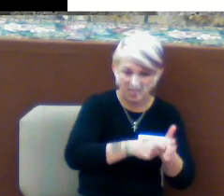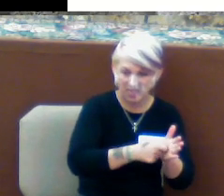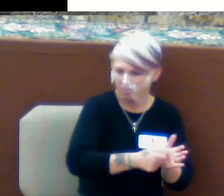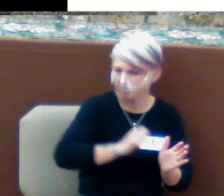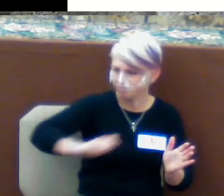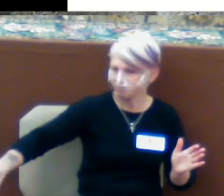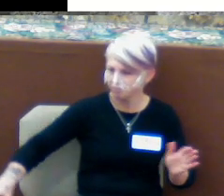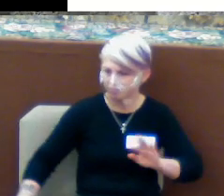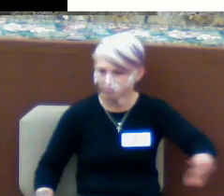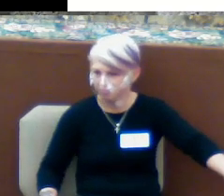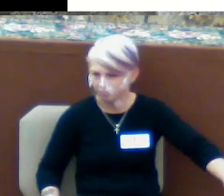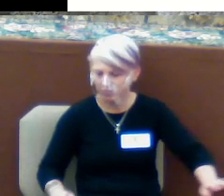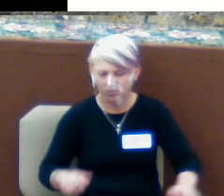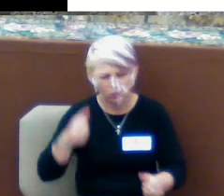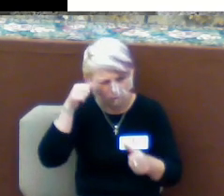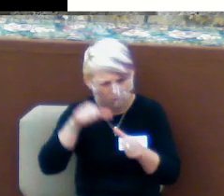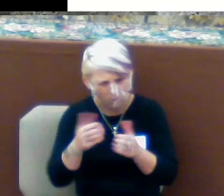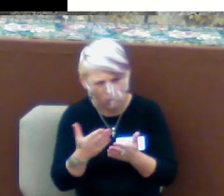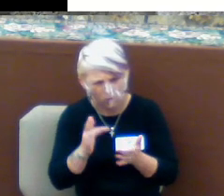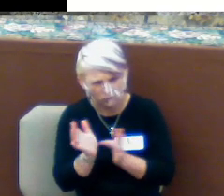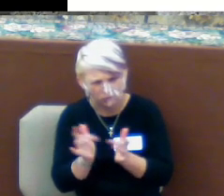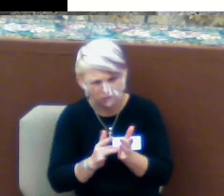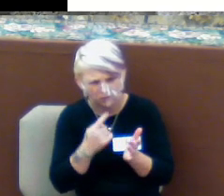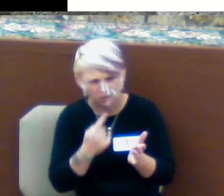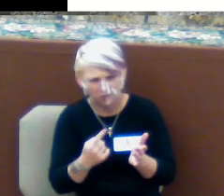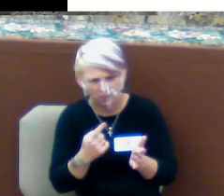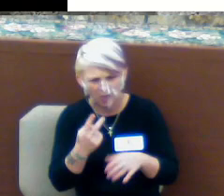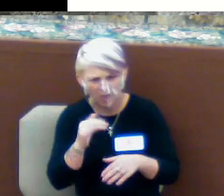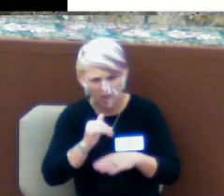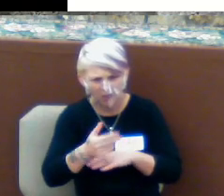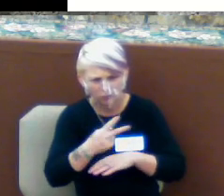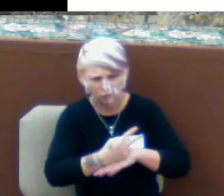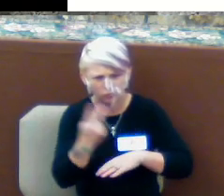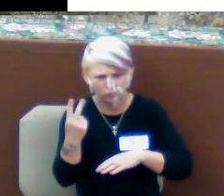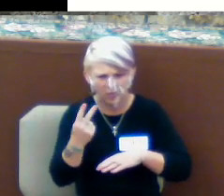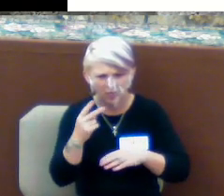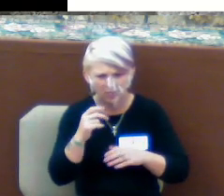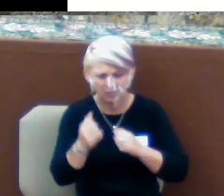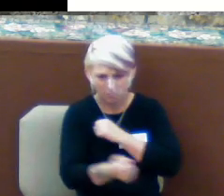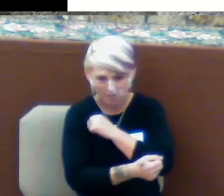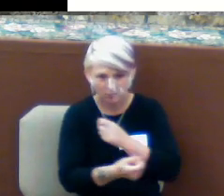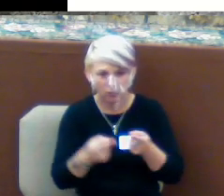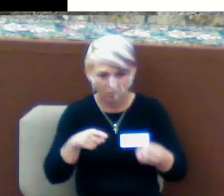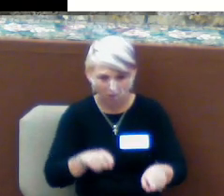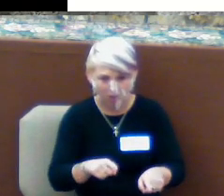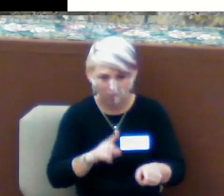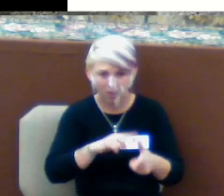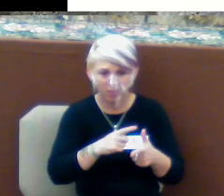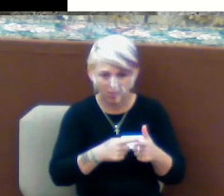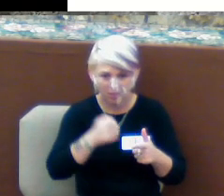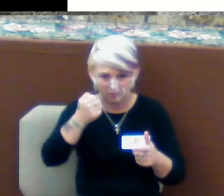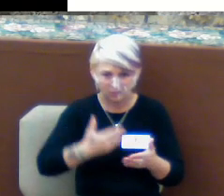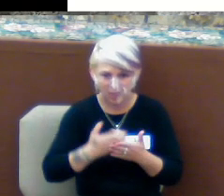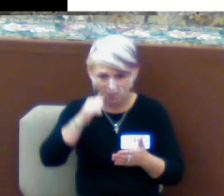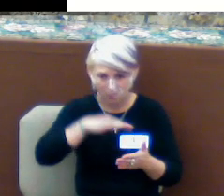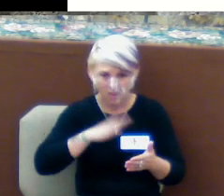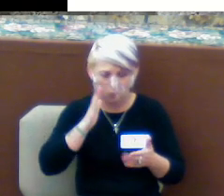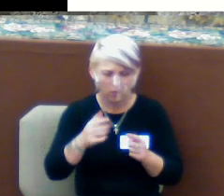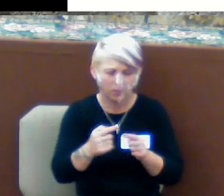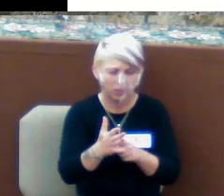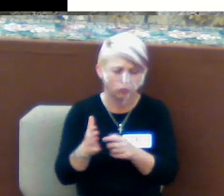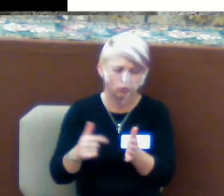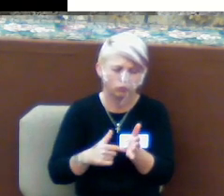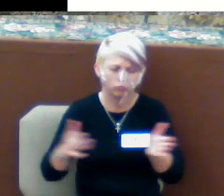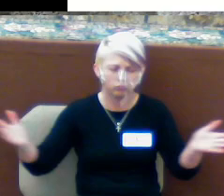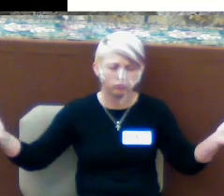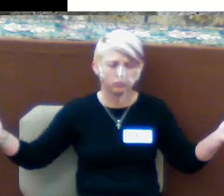Jesus says? You know that after 2 days the Passover is coming and the Son of Man